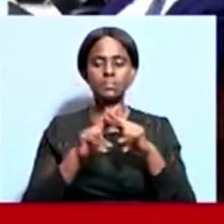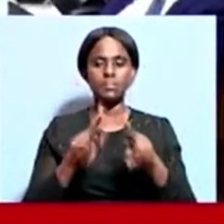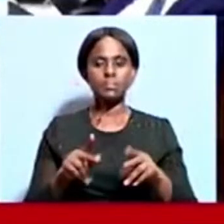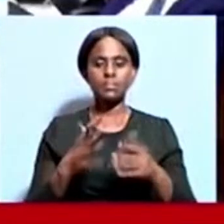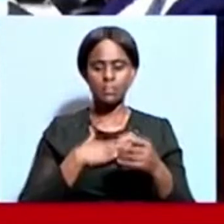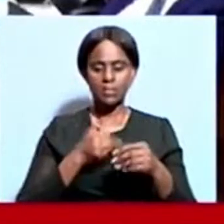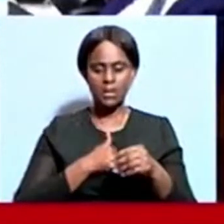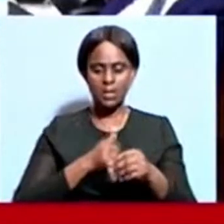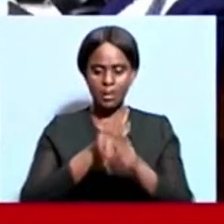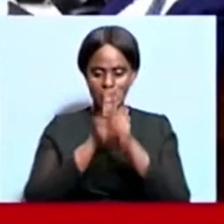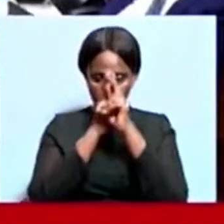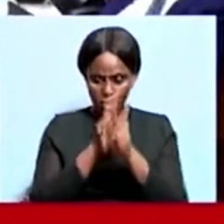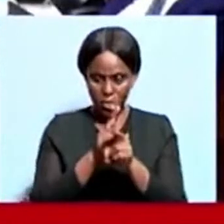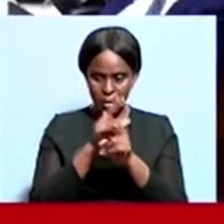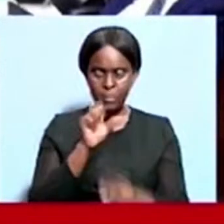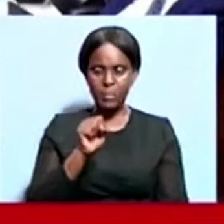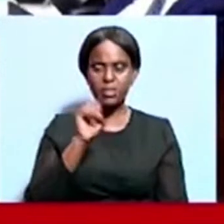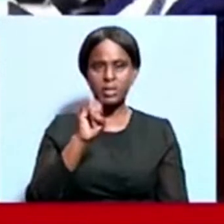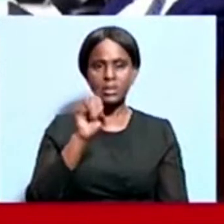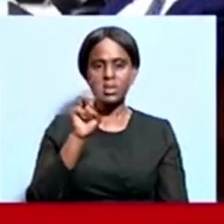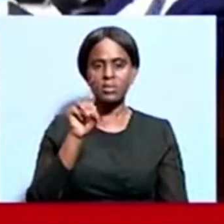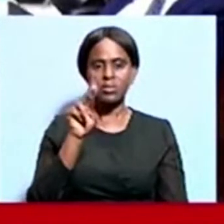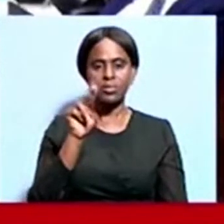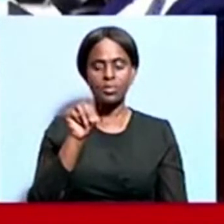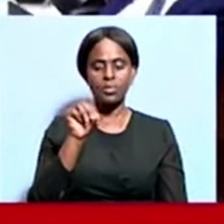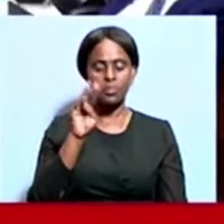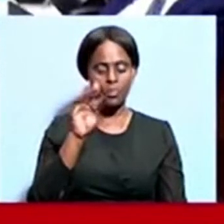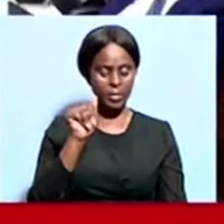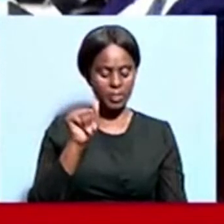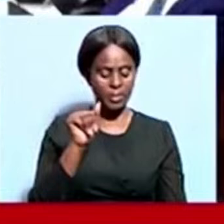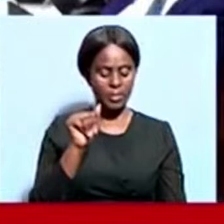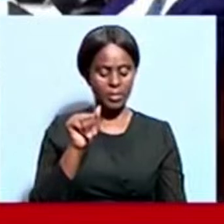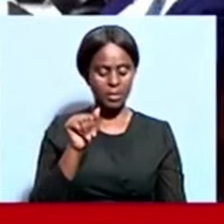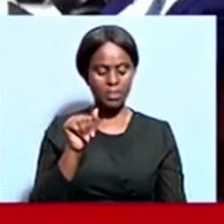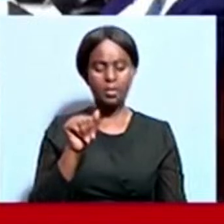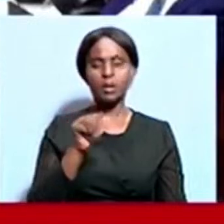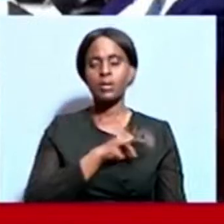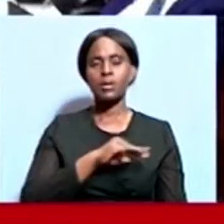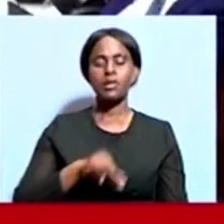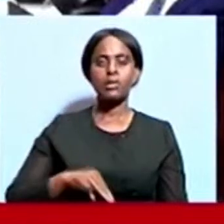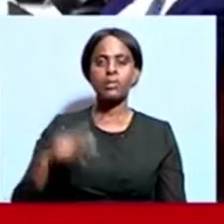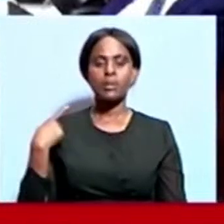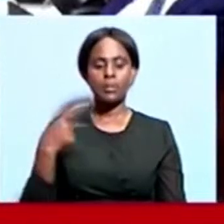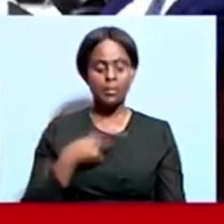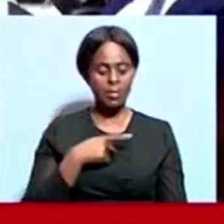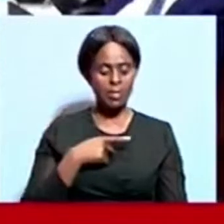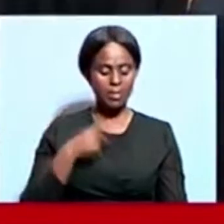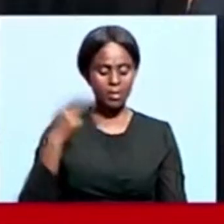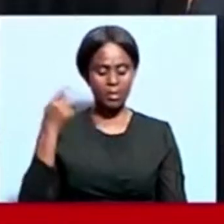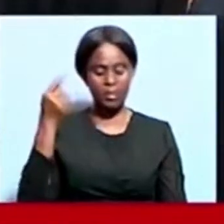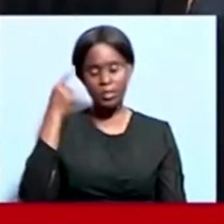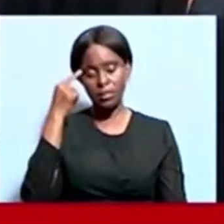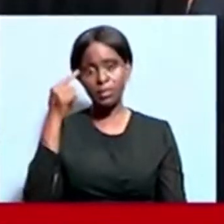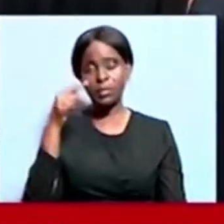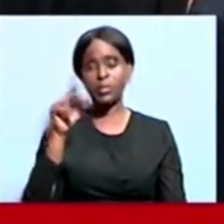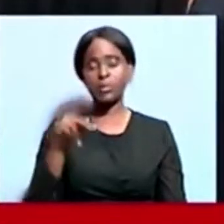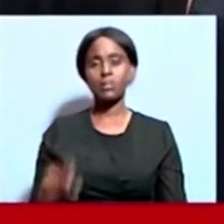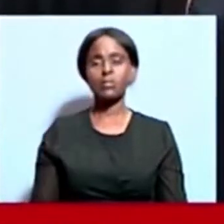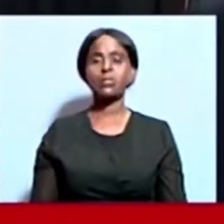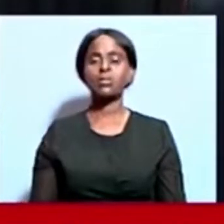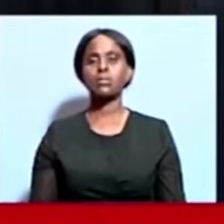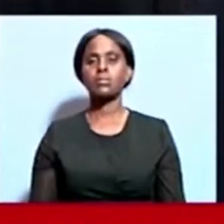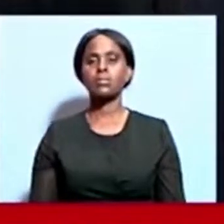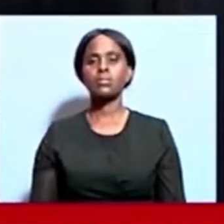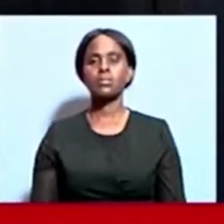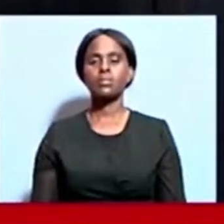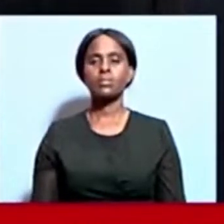Honorable Simumba Lucas, Member of Parliament for Nakonde. Chair,